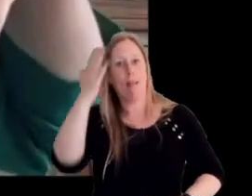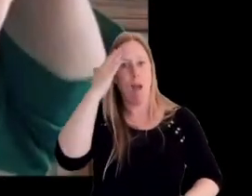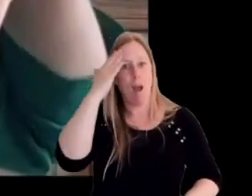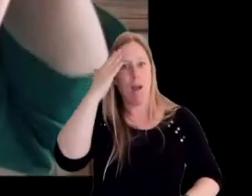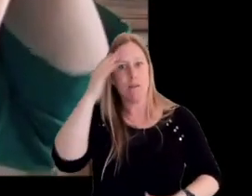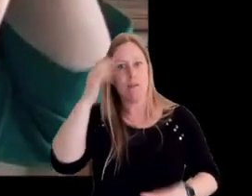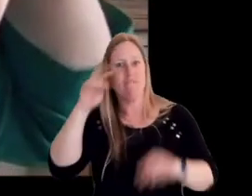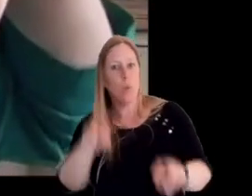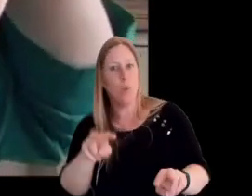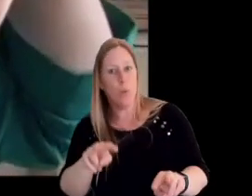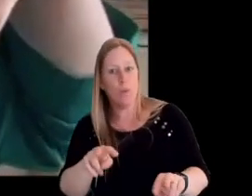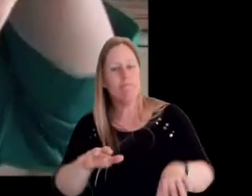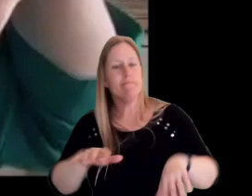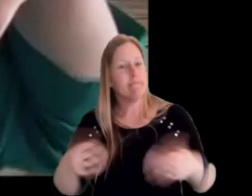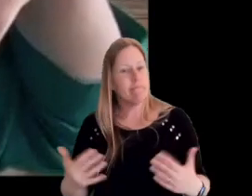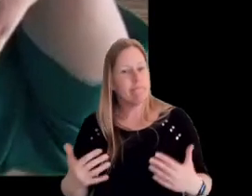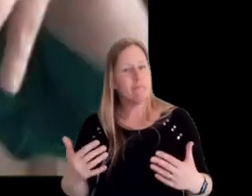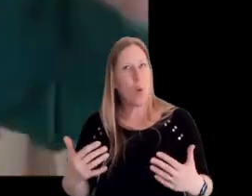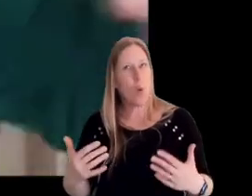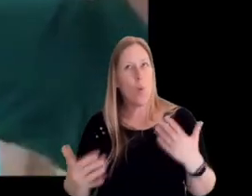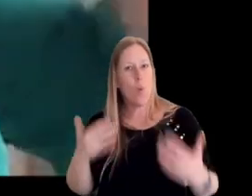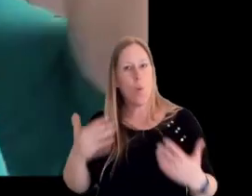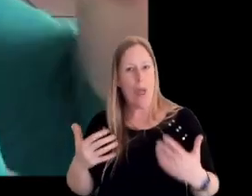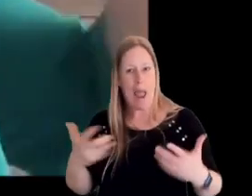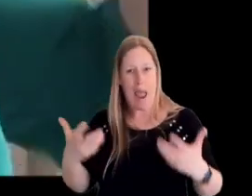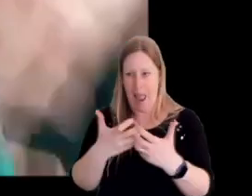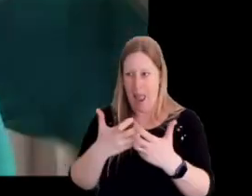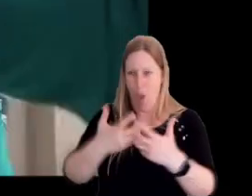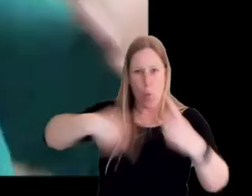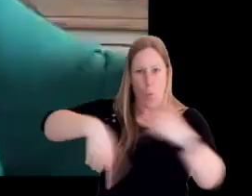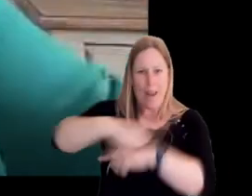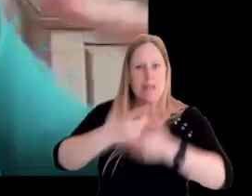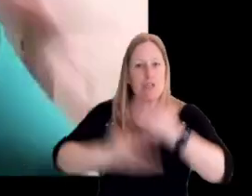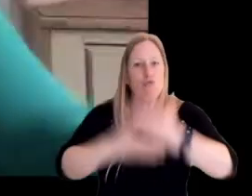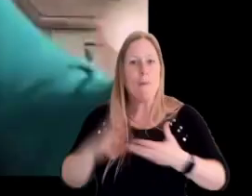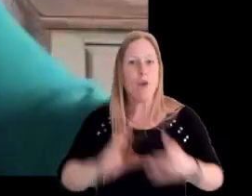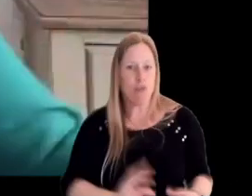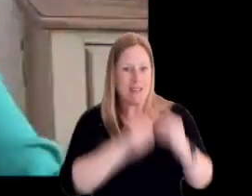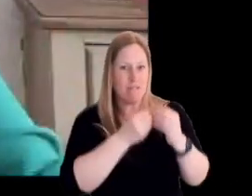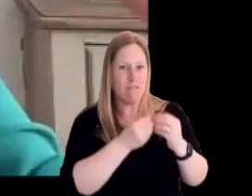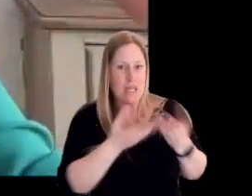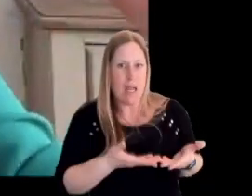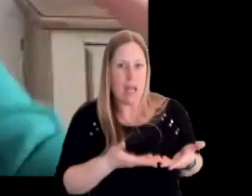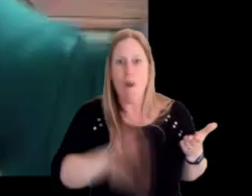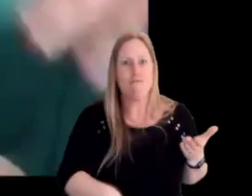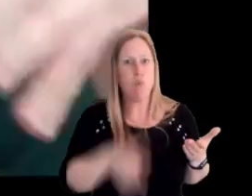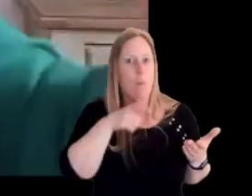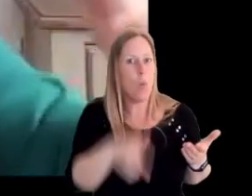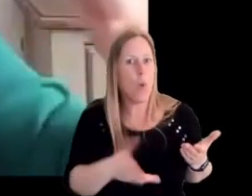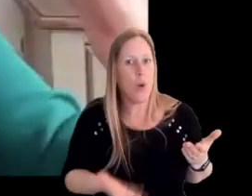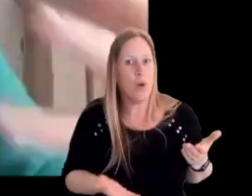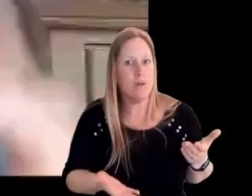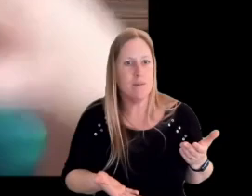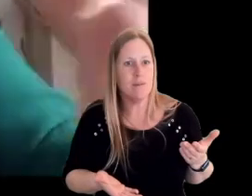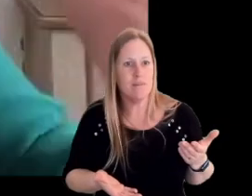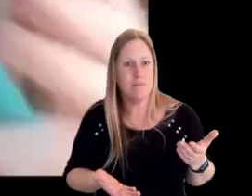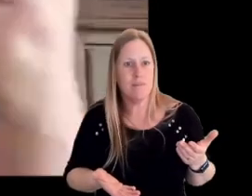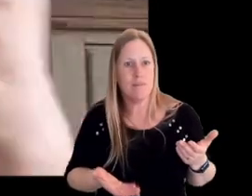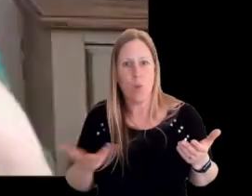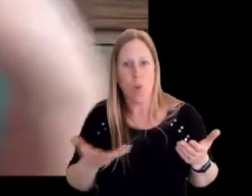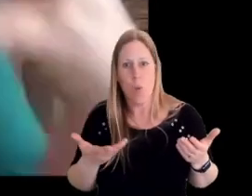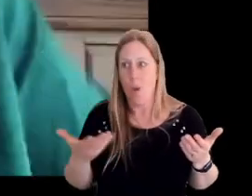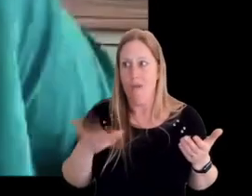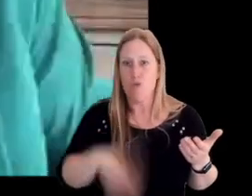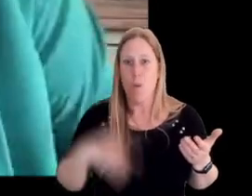perspective. So the way we describe creativity, where is it coming from? Is there,